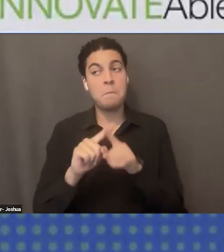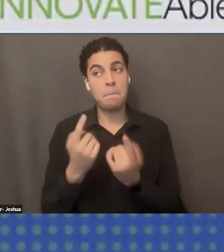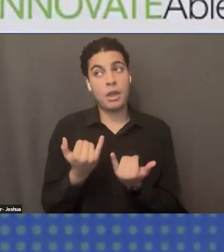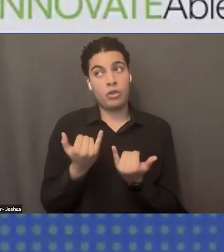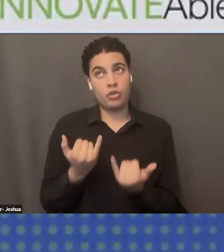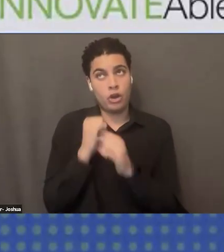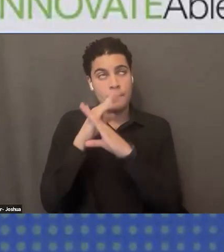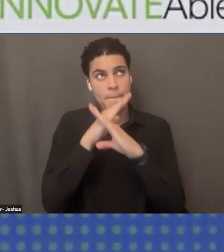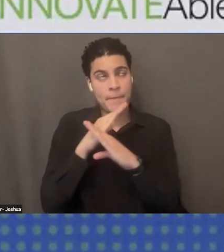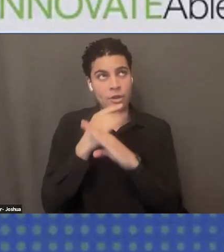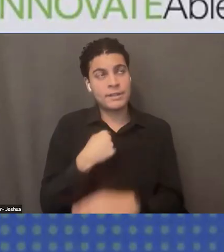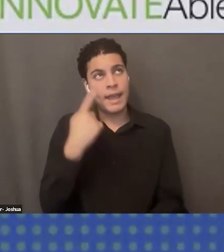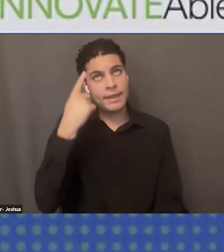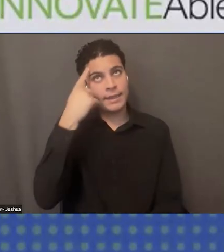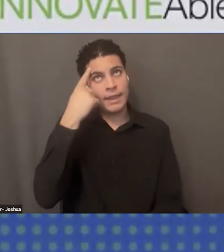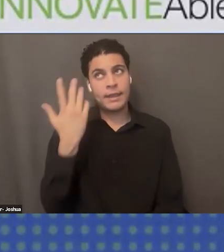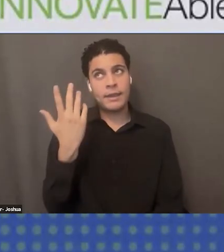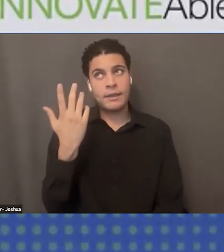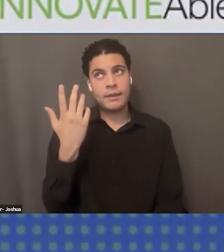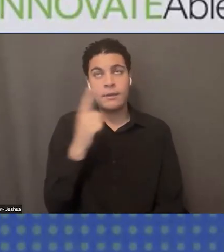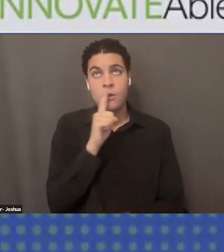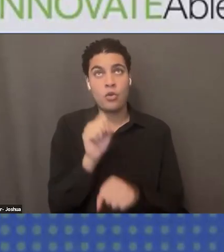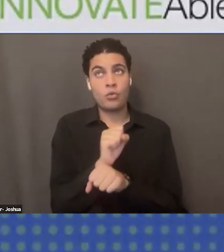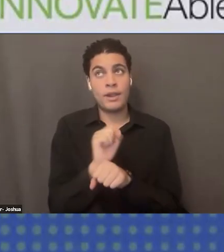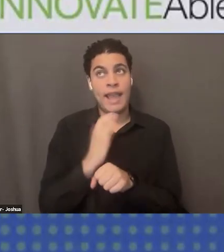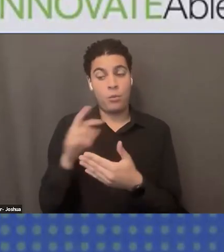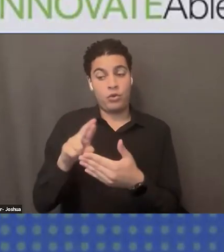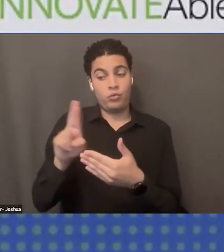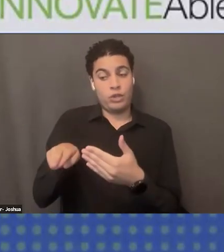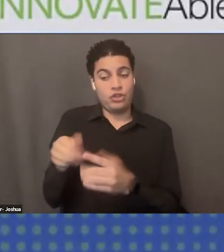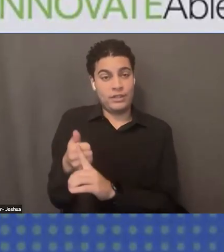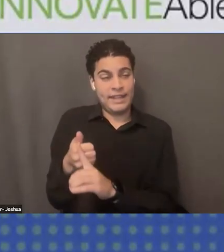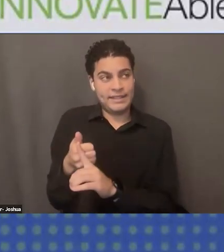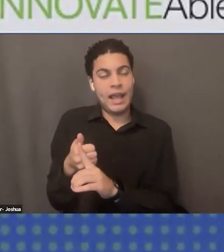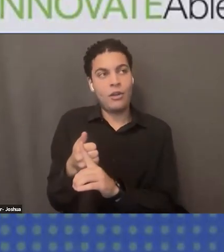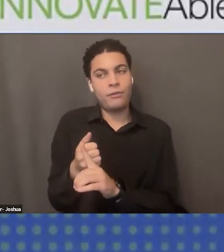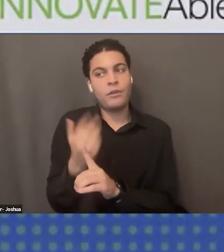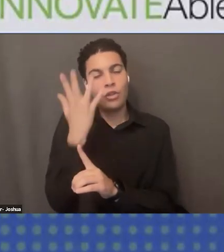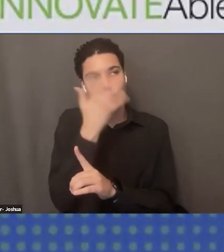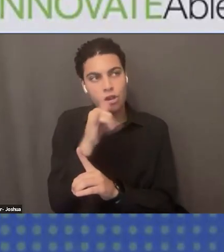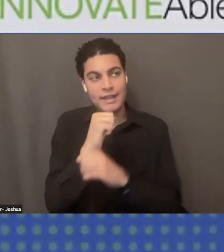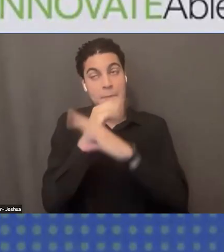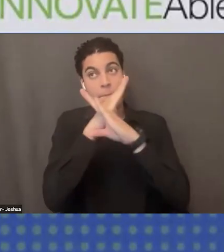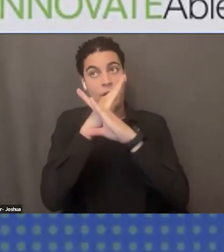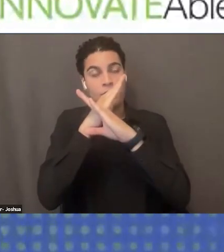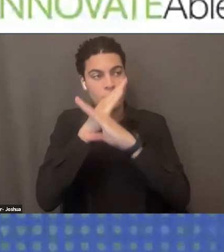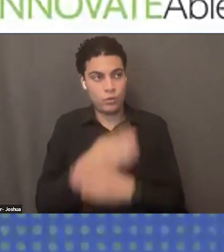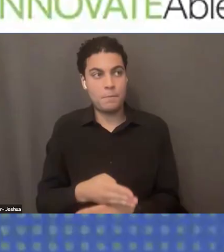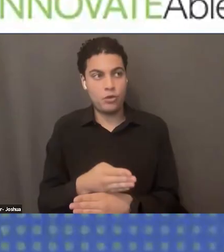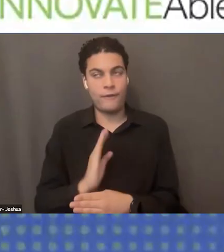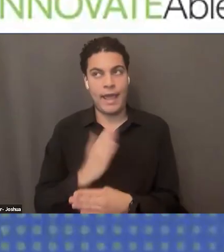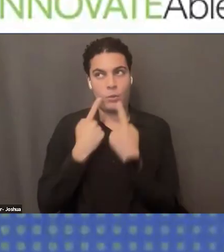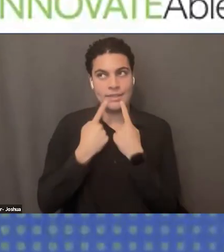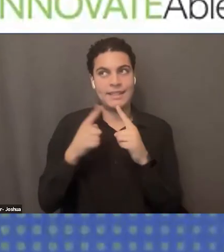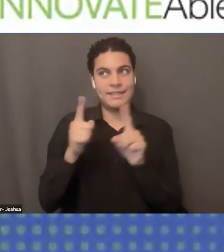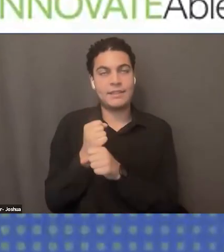think the results are removing those barriers. The success of the product is removing the barriers that we had in the past. That's great. Thank